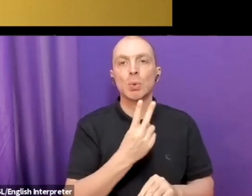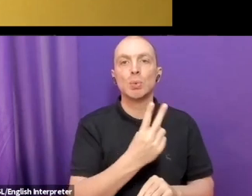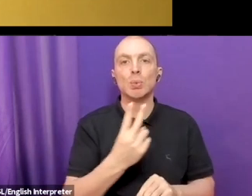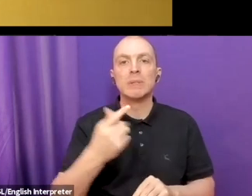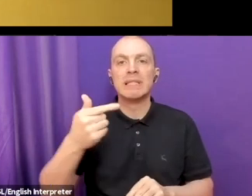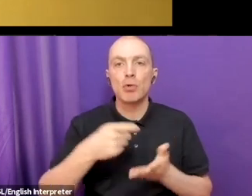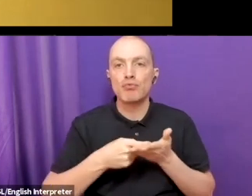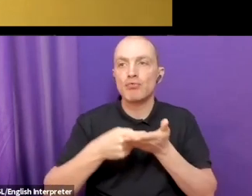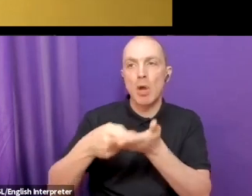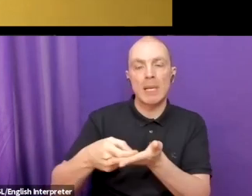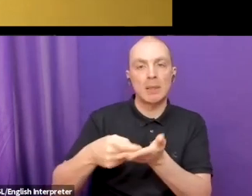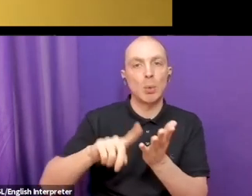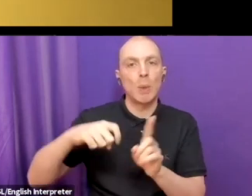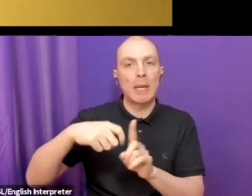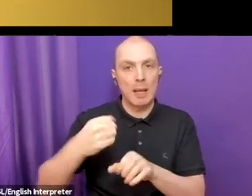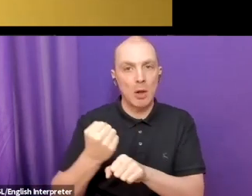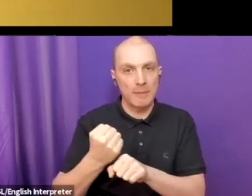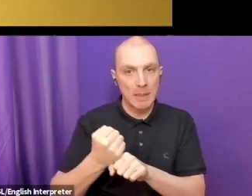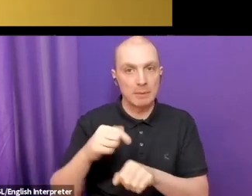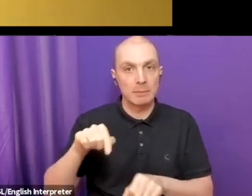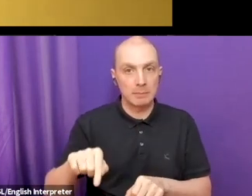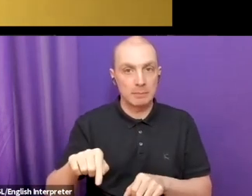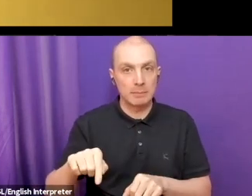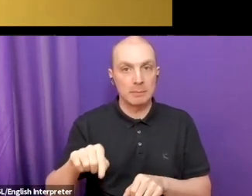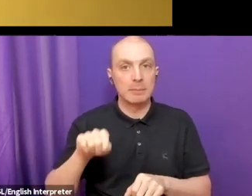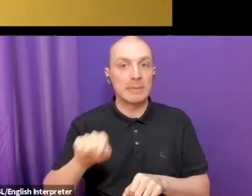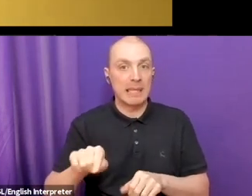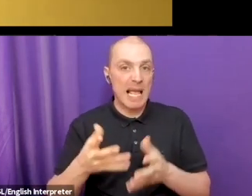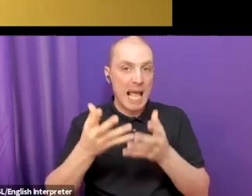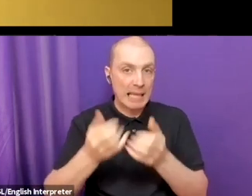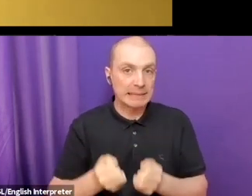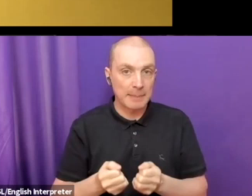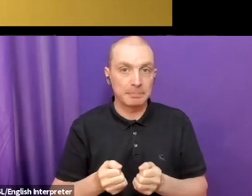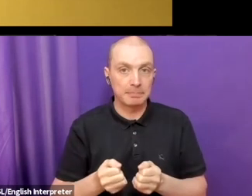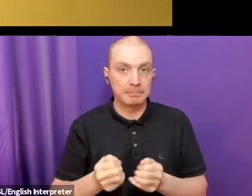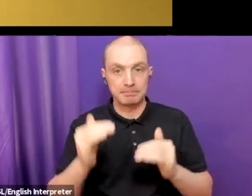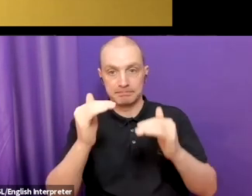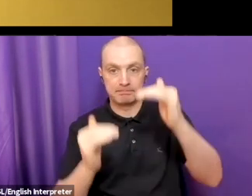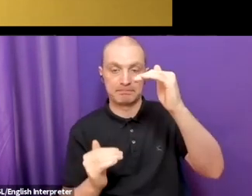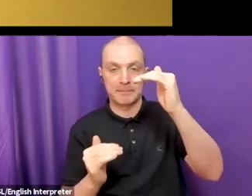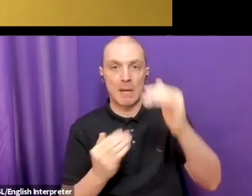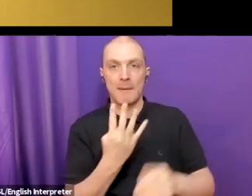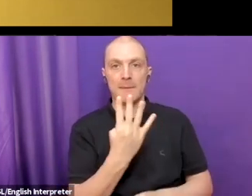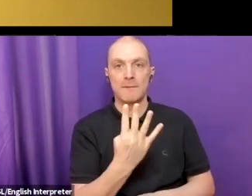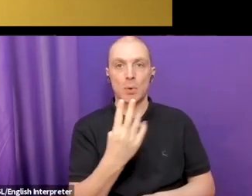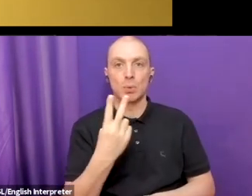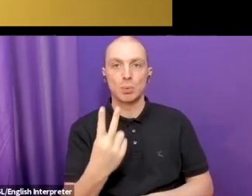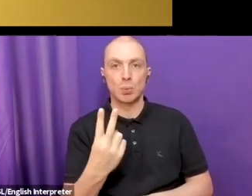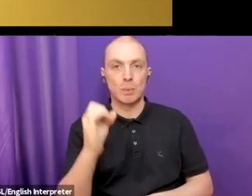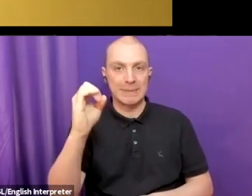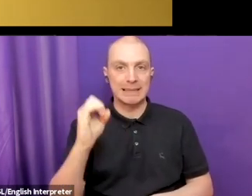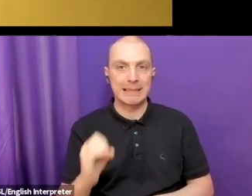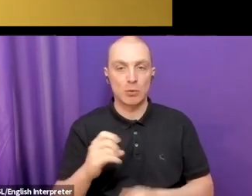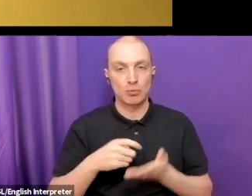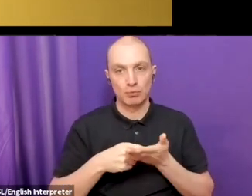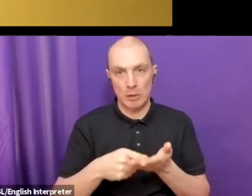to the UK, and the UK government has accepted just 42% of those recommendations. It said